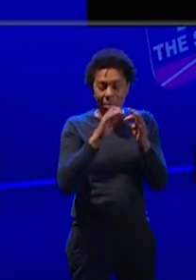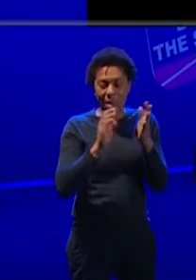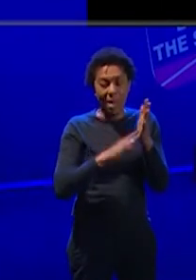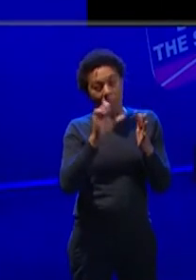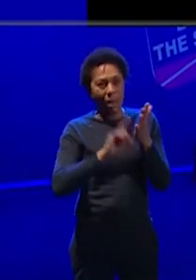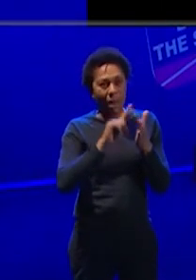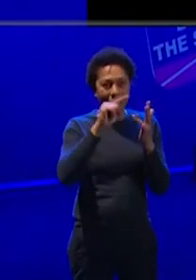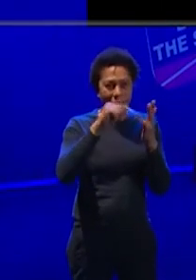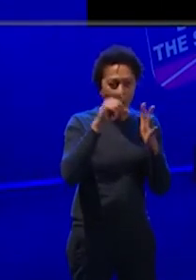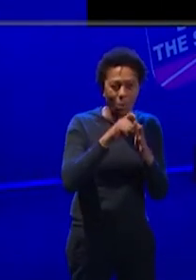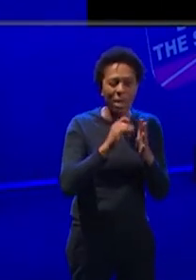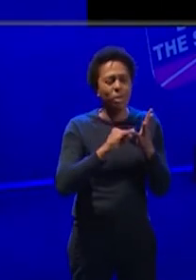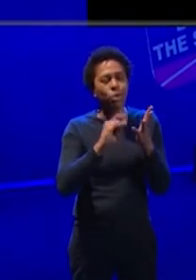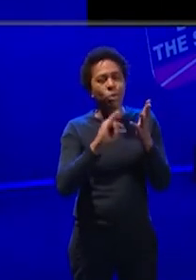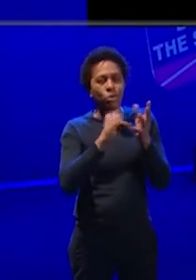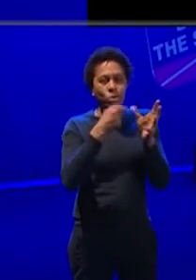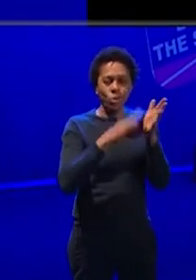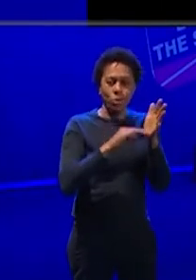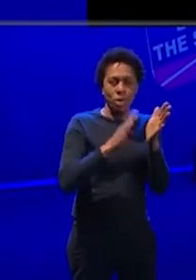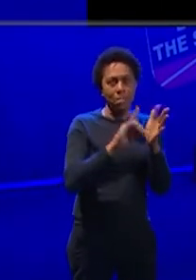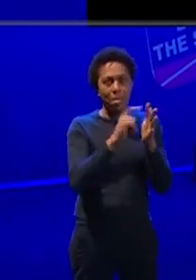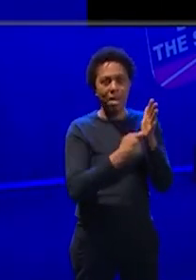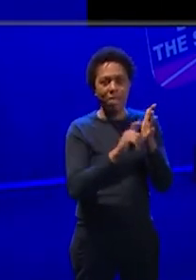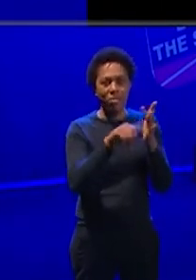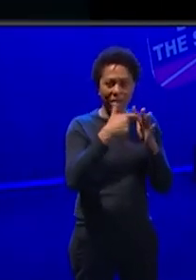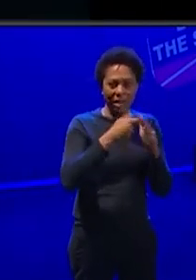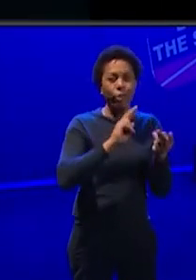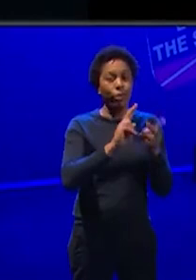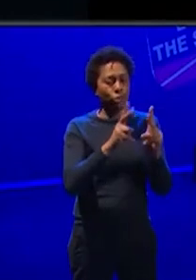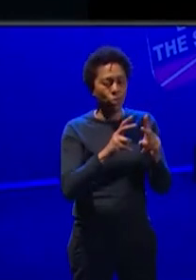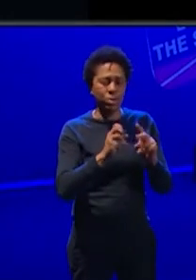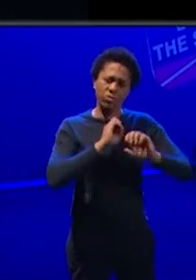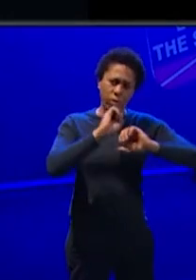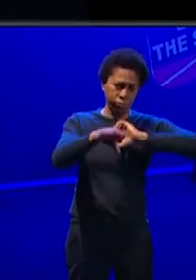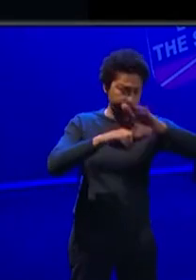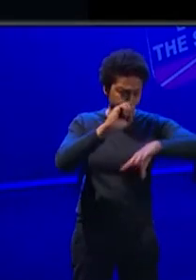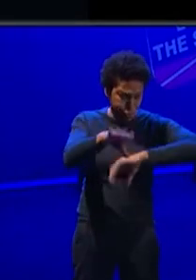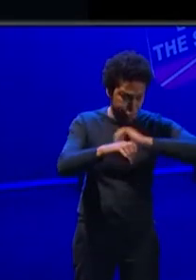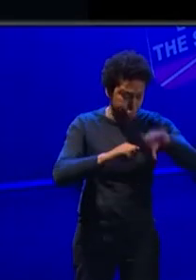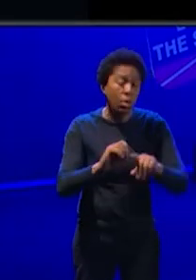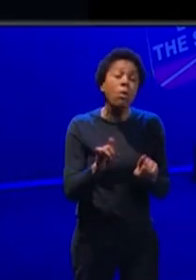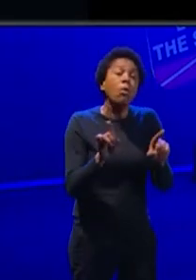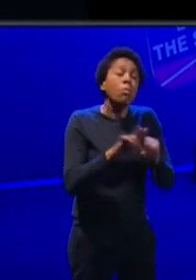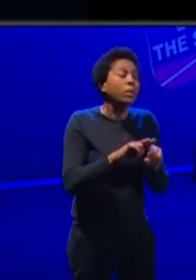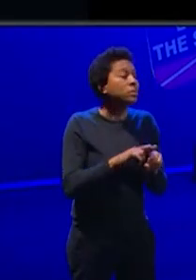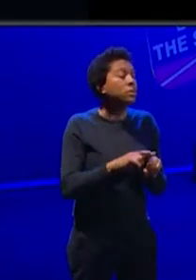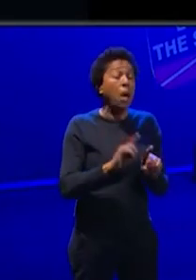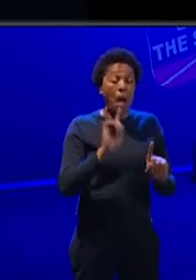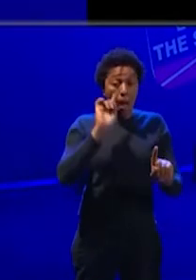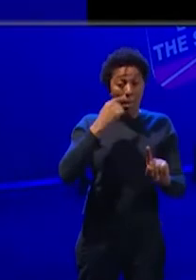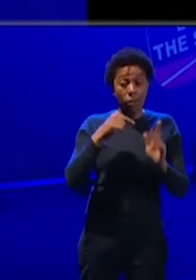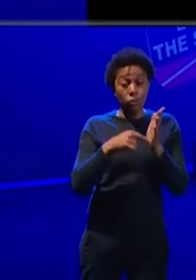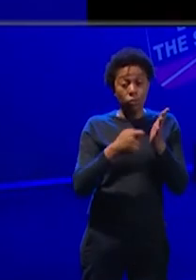wonderful job. And lastly, to all our speakers and volunteers from Mousetrap Youth Forum that have helped run everything